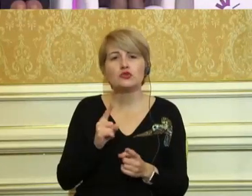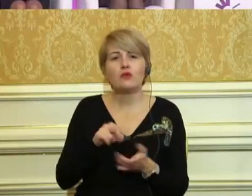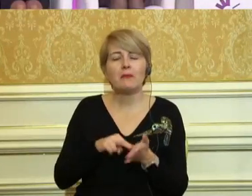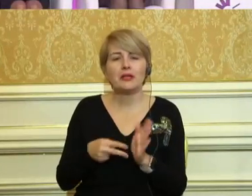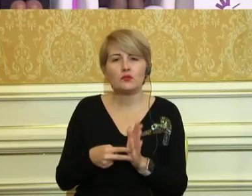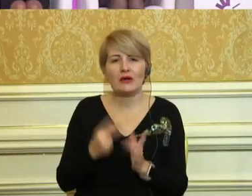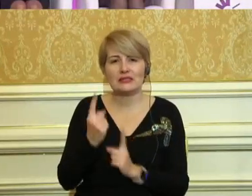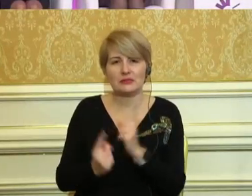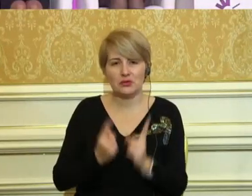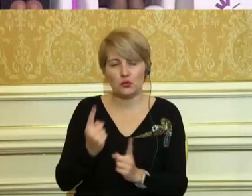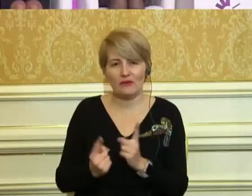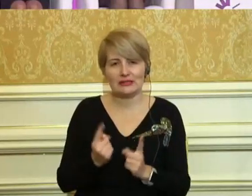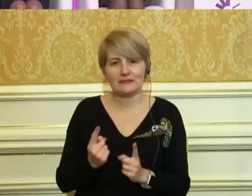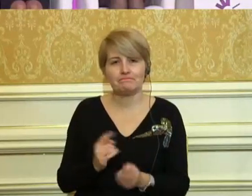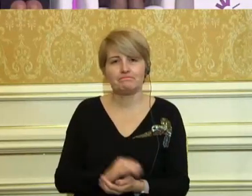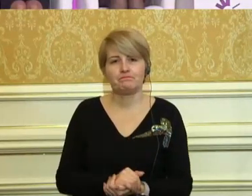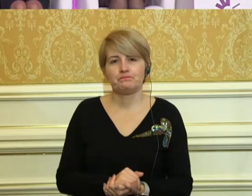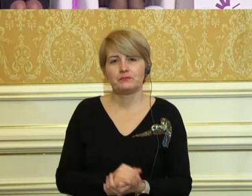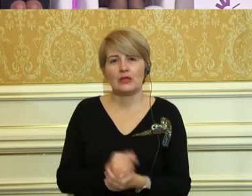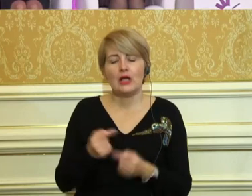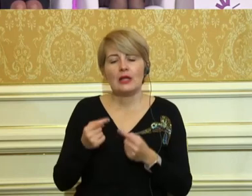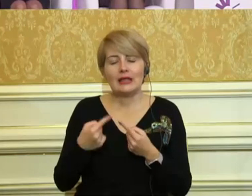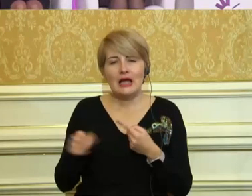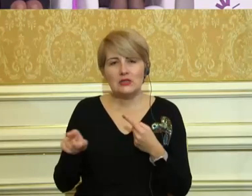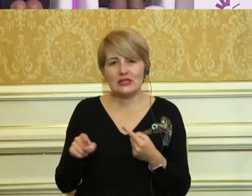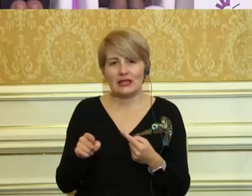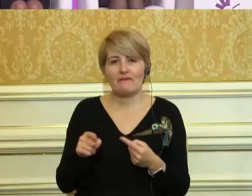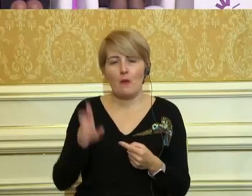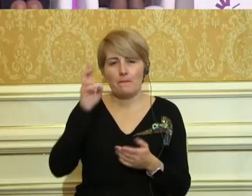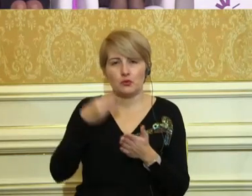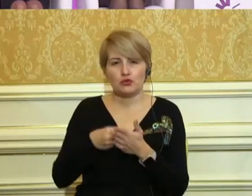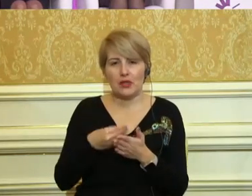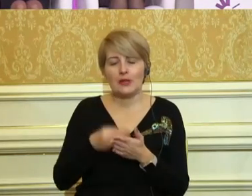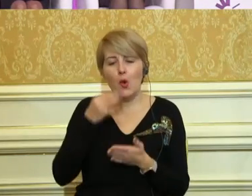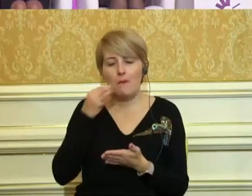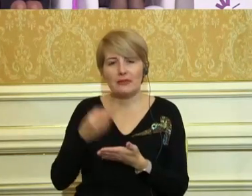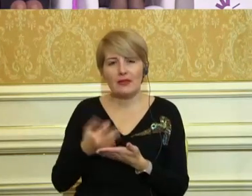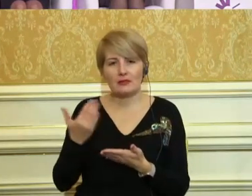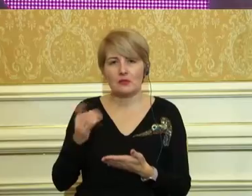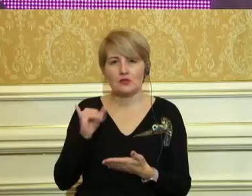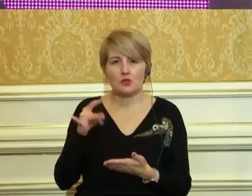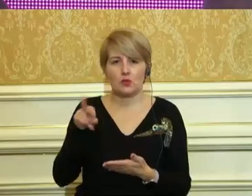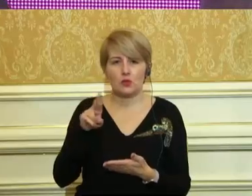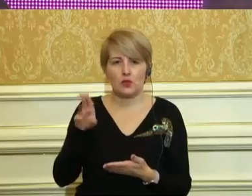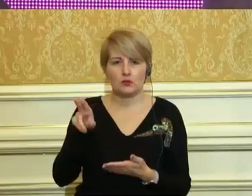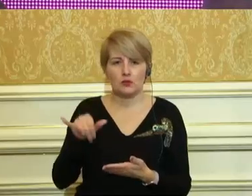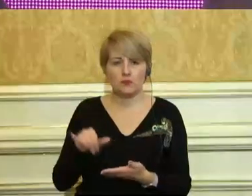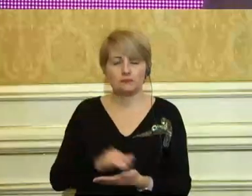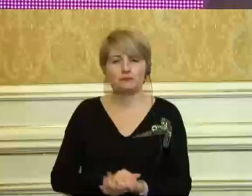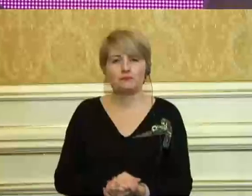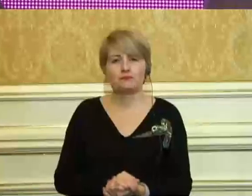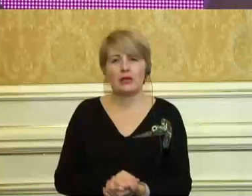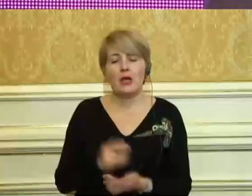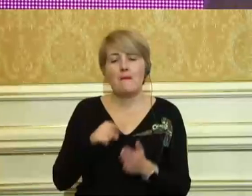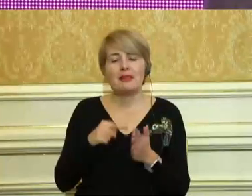you plan to change something in the budgeting process? How to get rid of these gaps. Well,